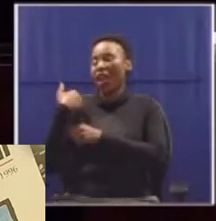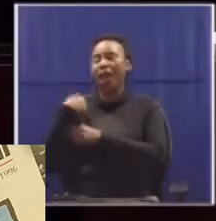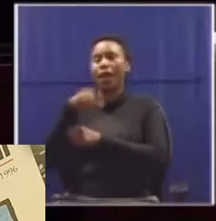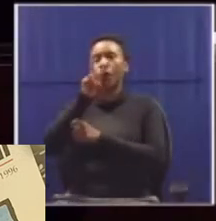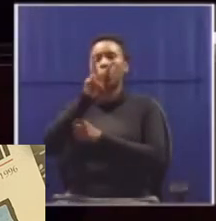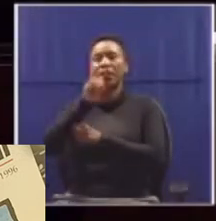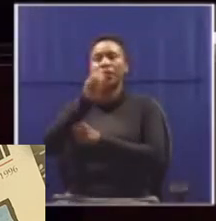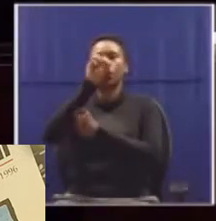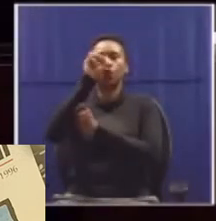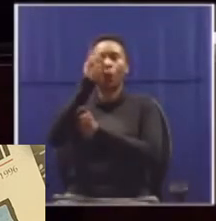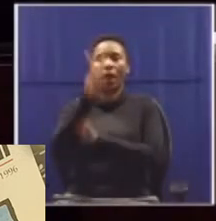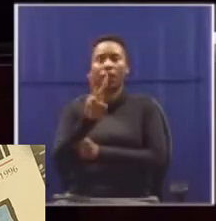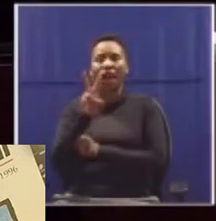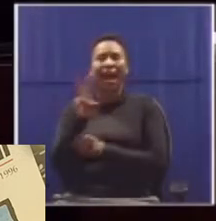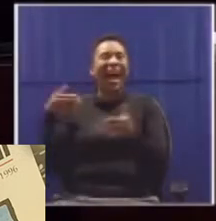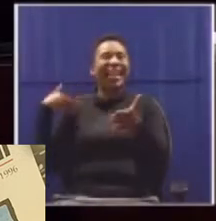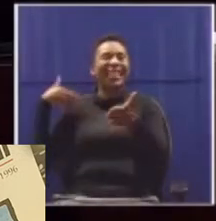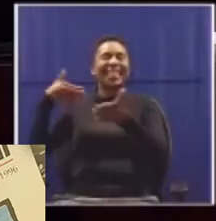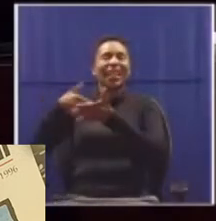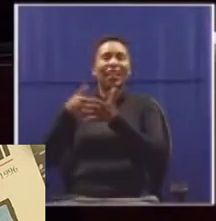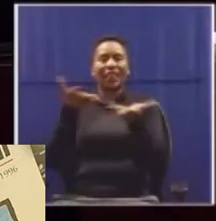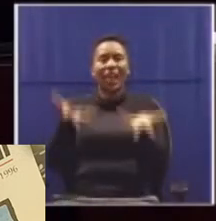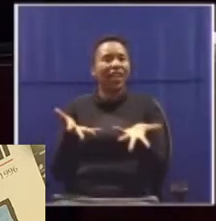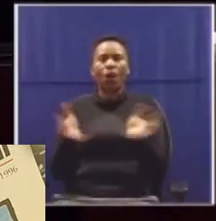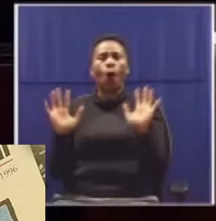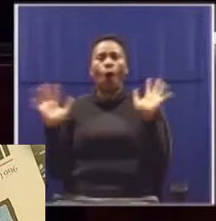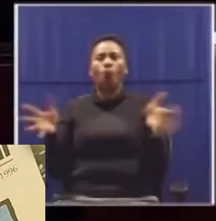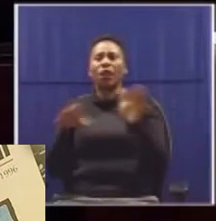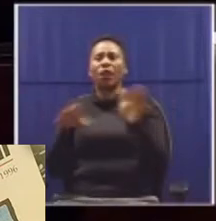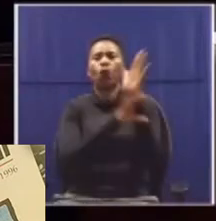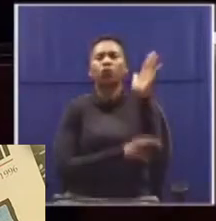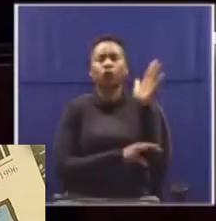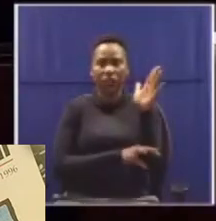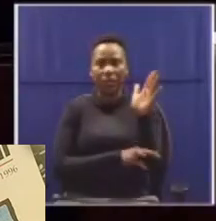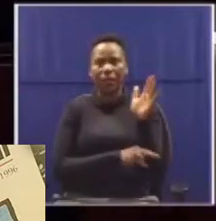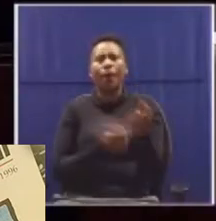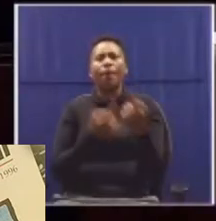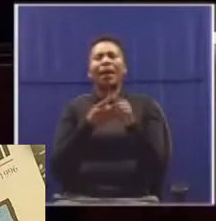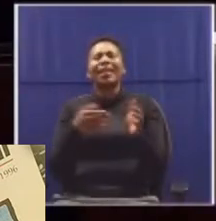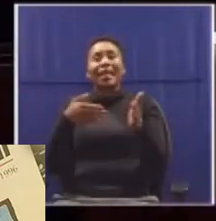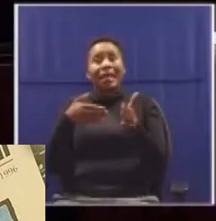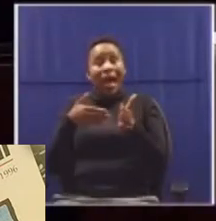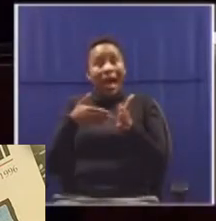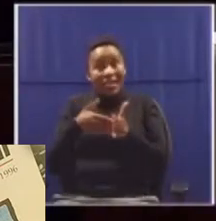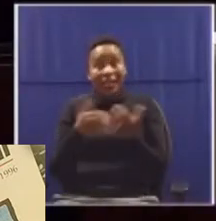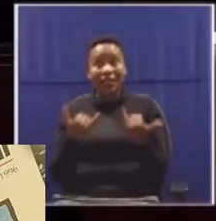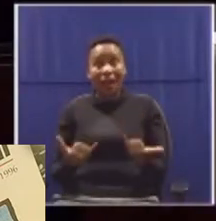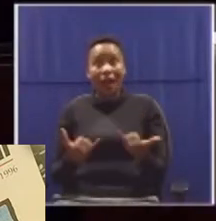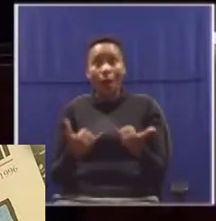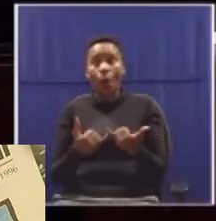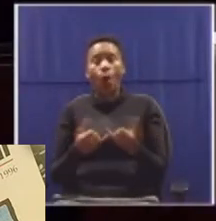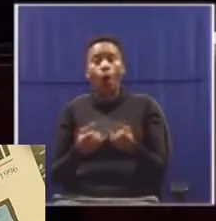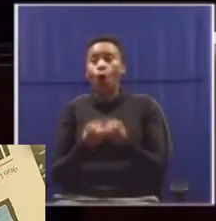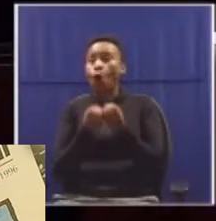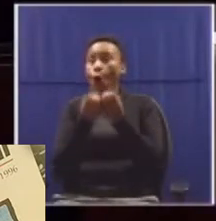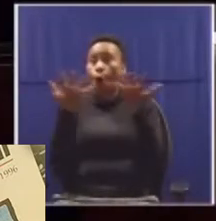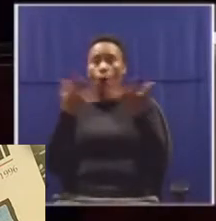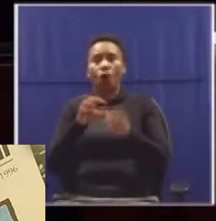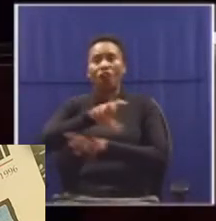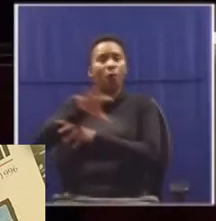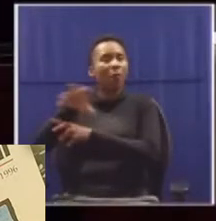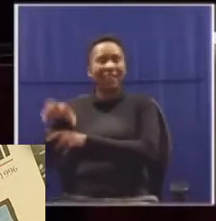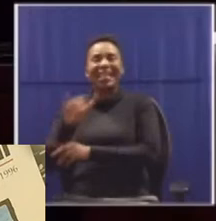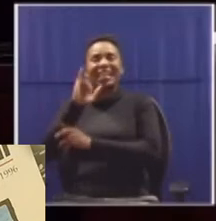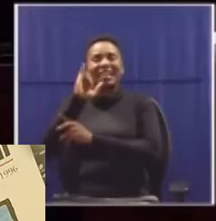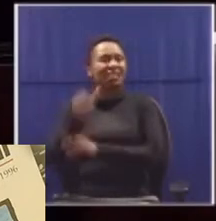up until then it was just the Constitution and yet up until now a lot of provinces still